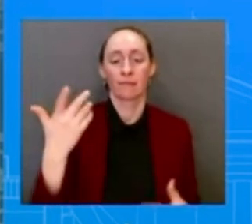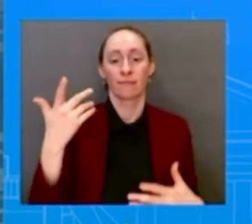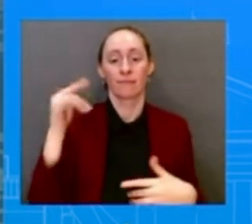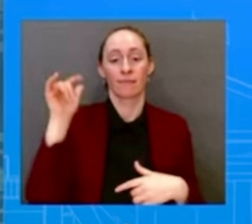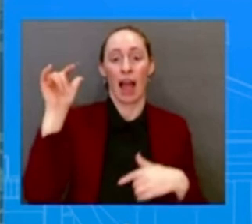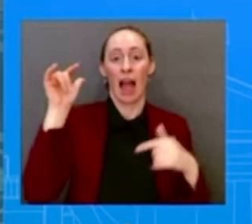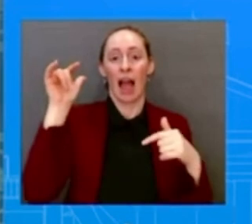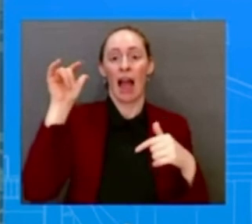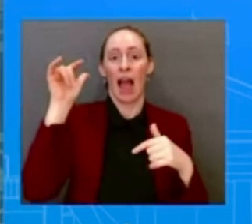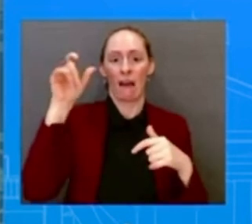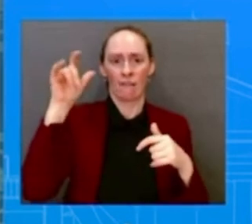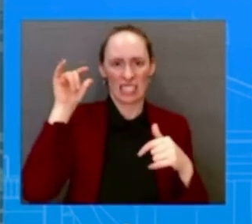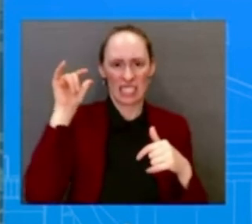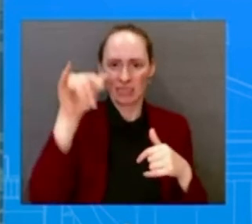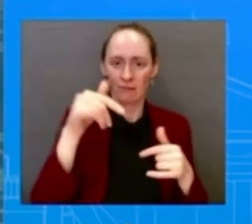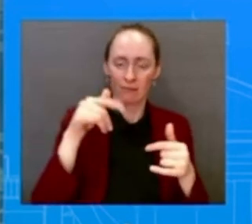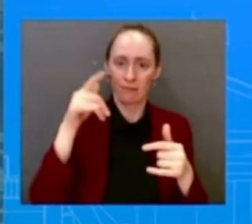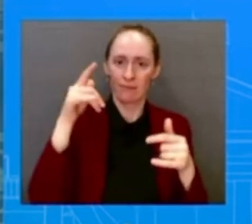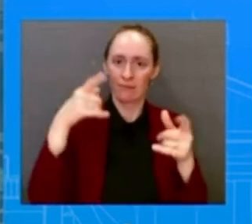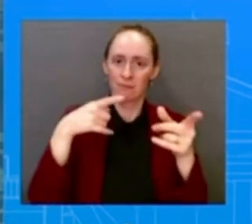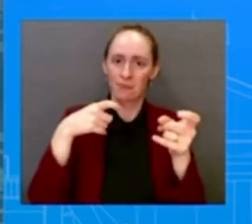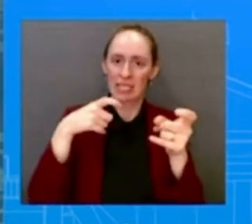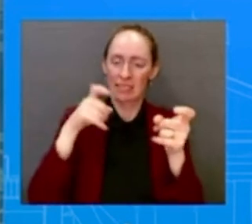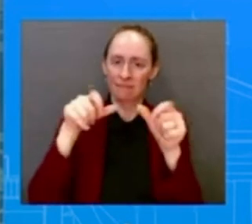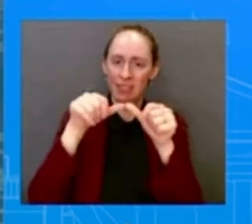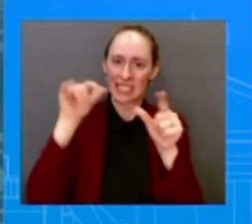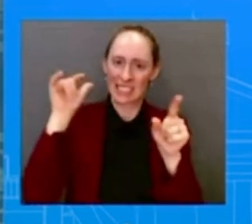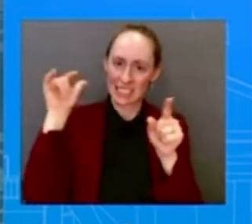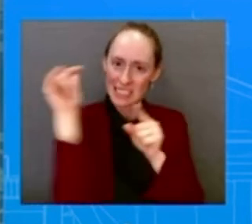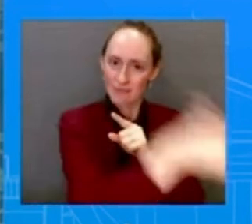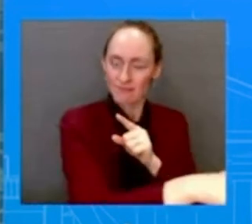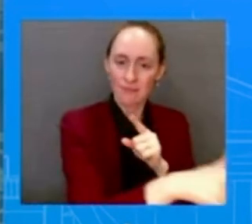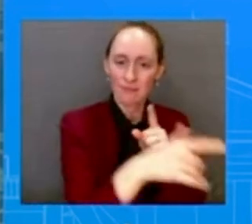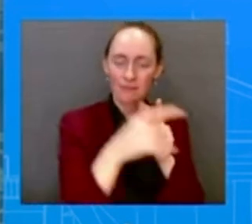lot of information, not like we were able to glean off